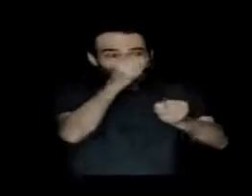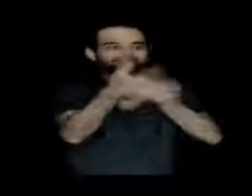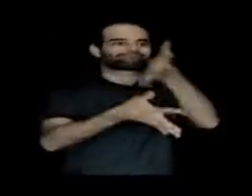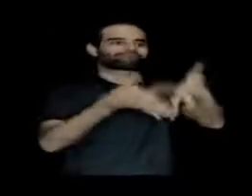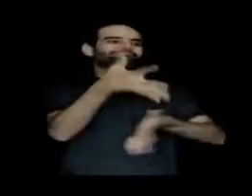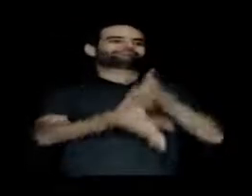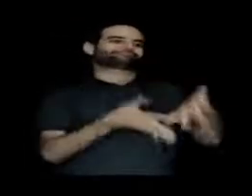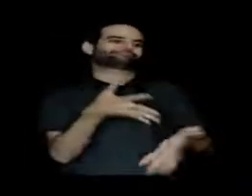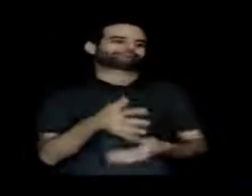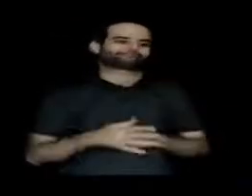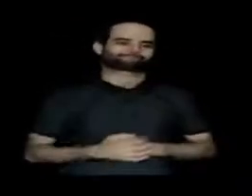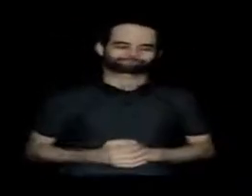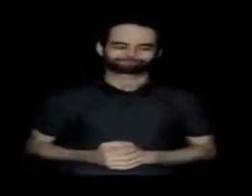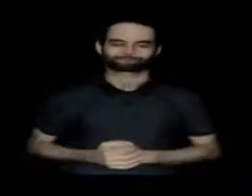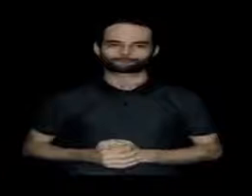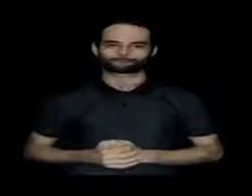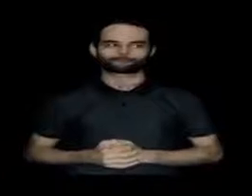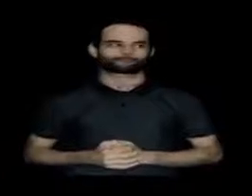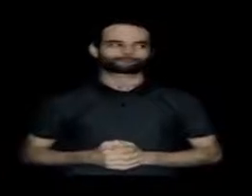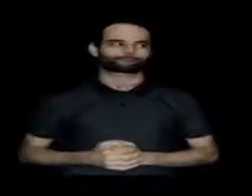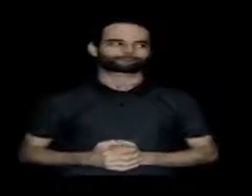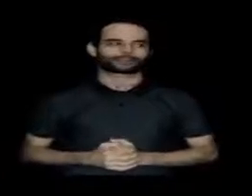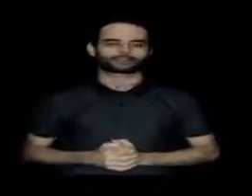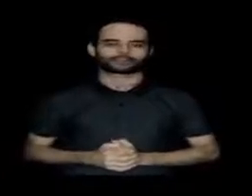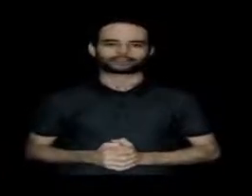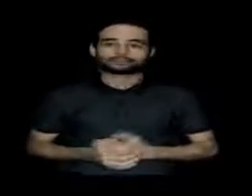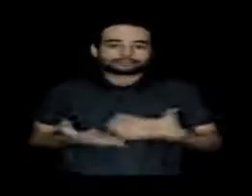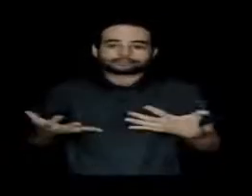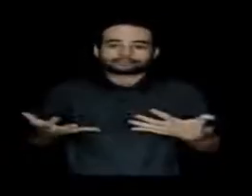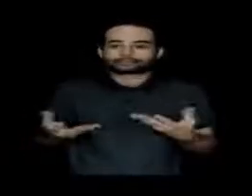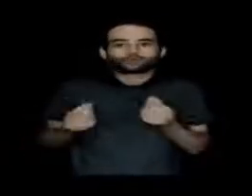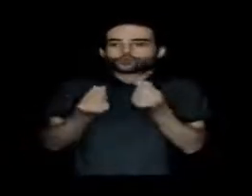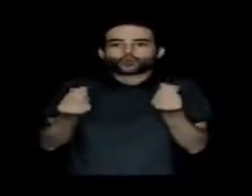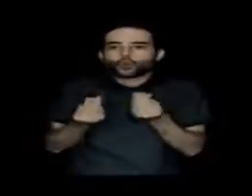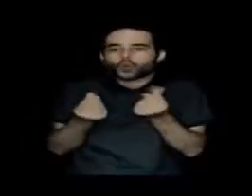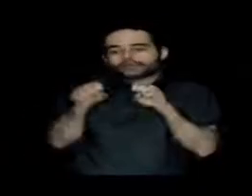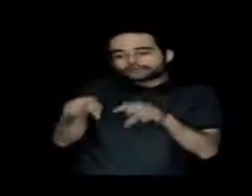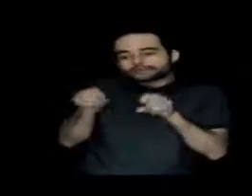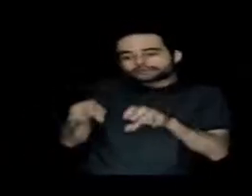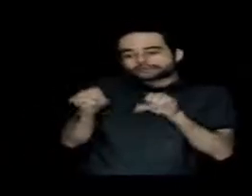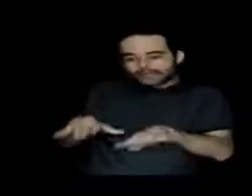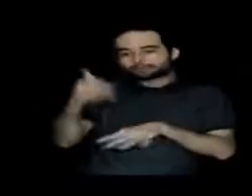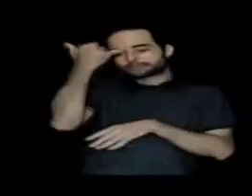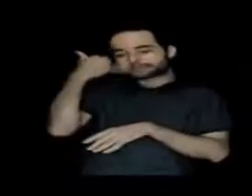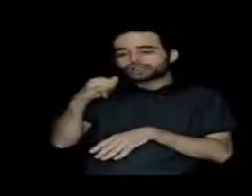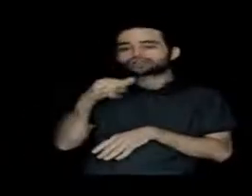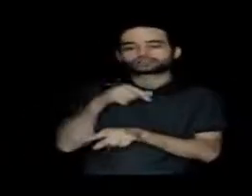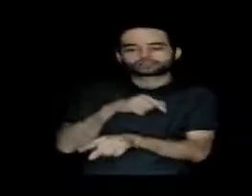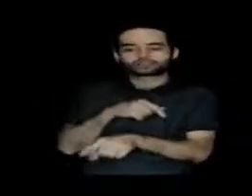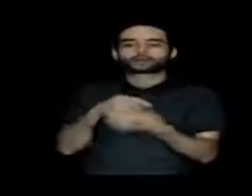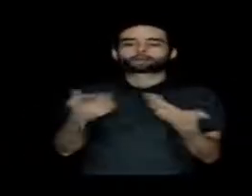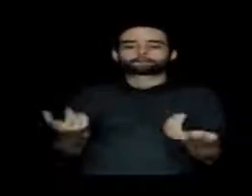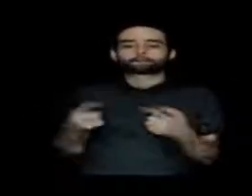this school, and there I started learning sign language. We still didn't know how to teach